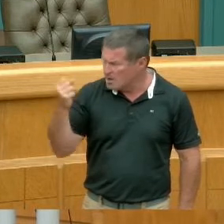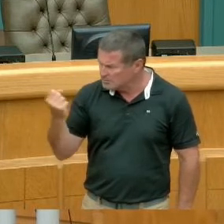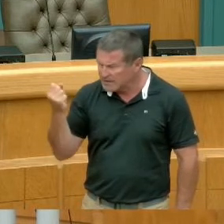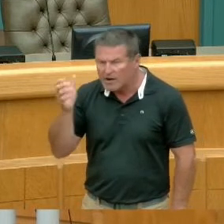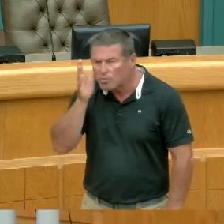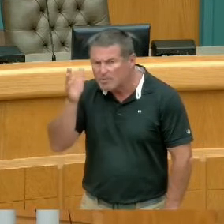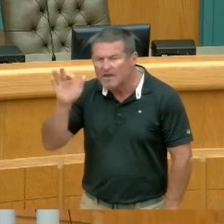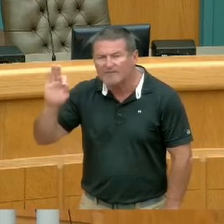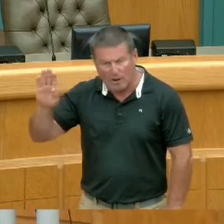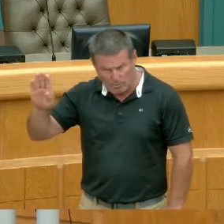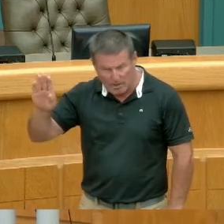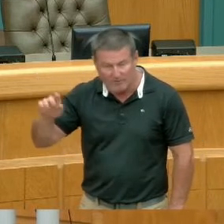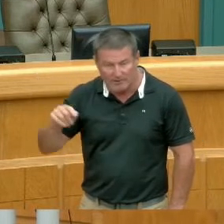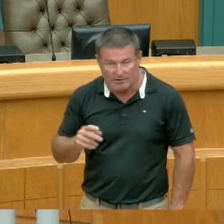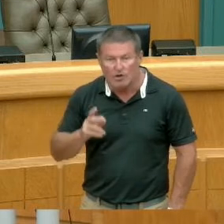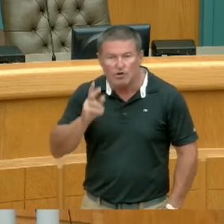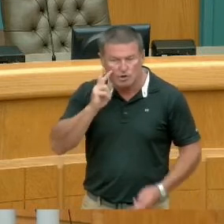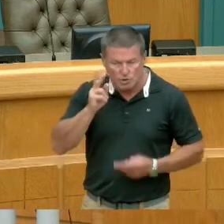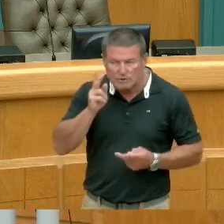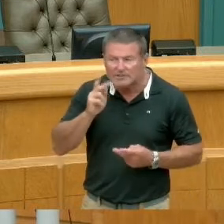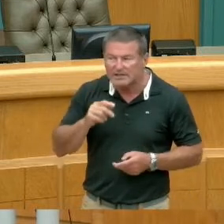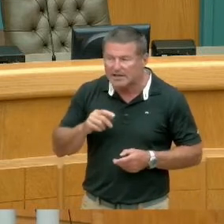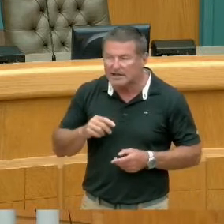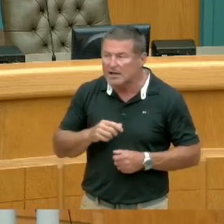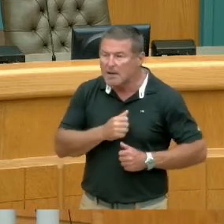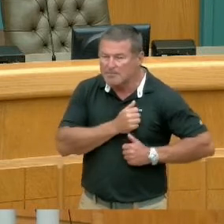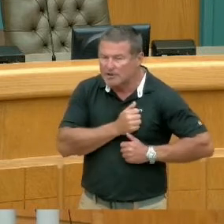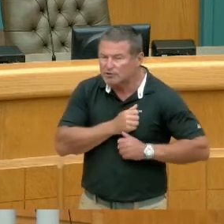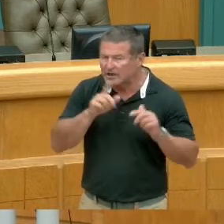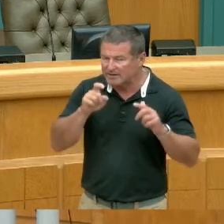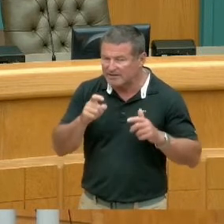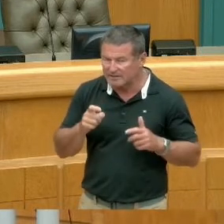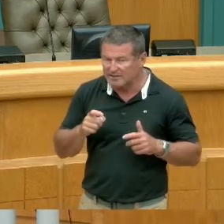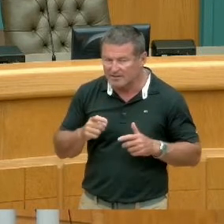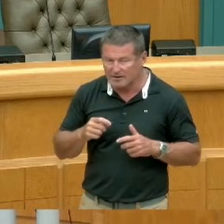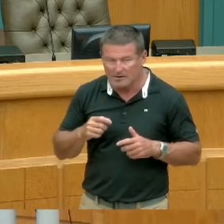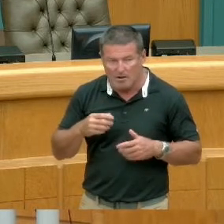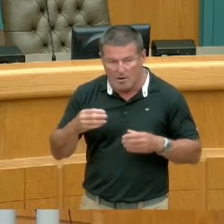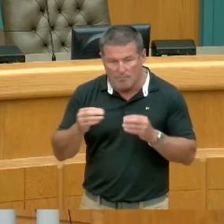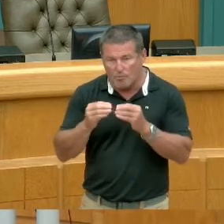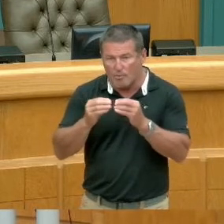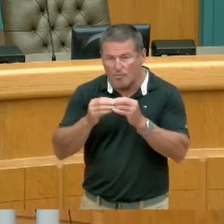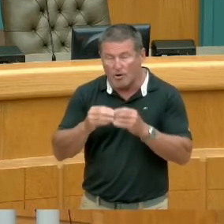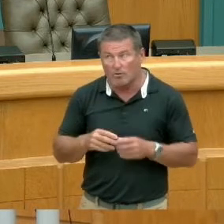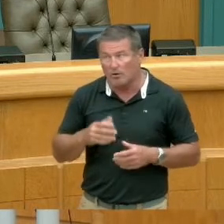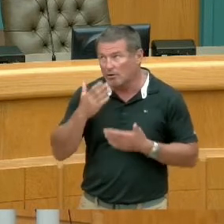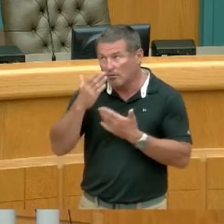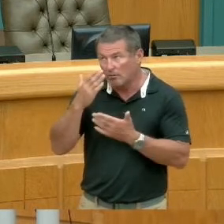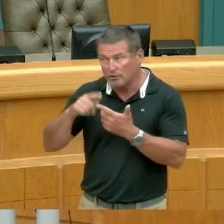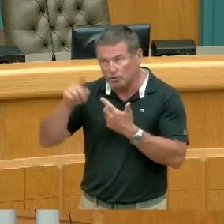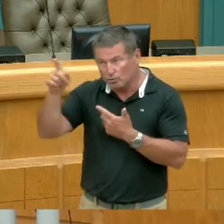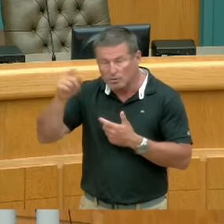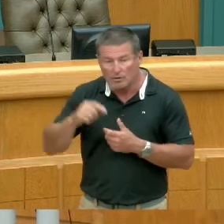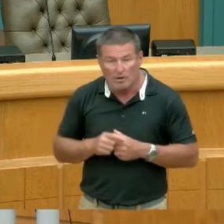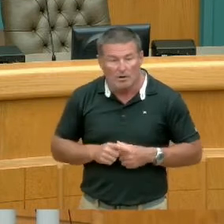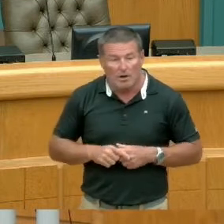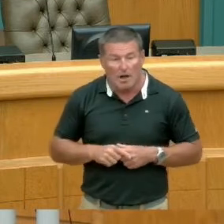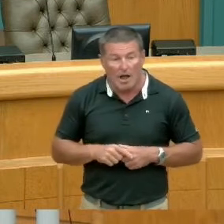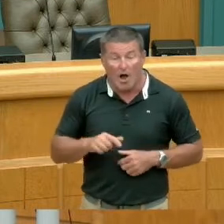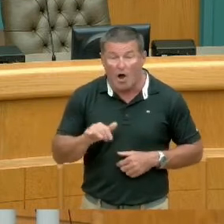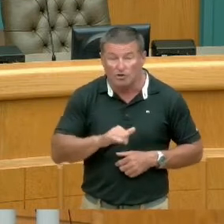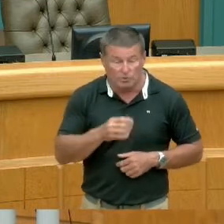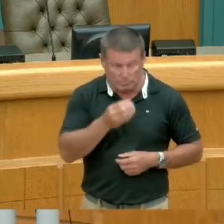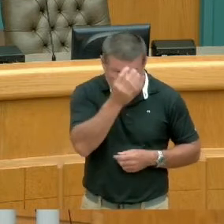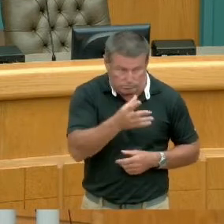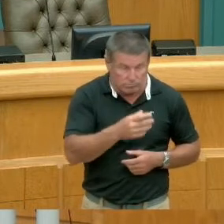you'll keep seeing this MMT testing throughout, and we're very, very grateful. I also want to say that I am completely aware, and